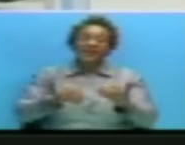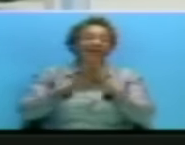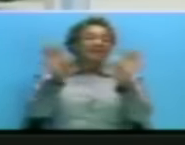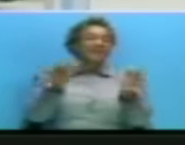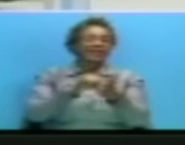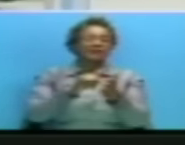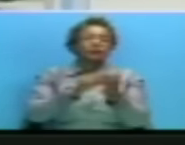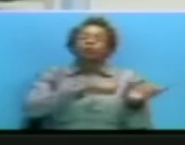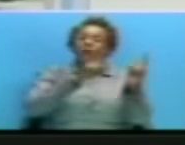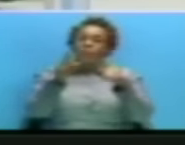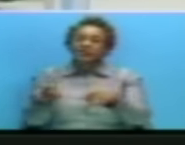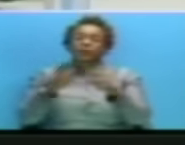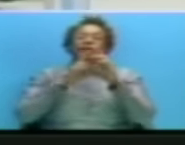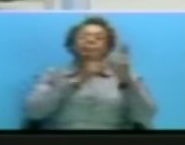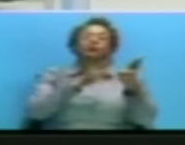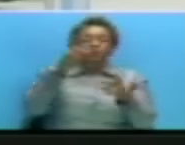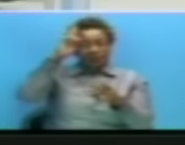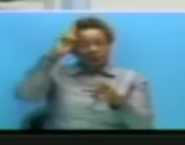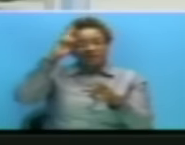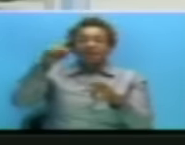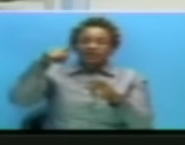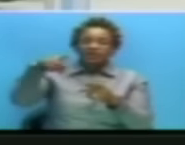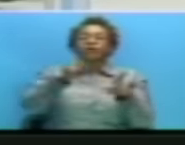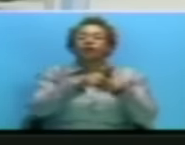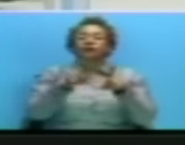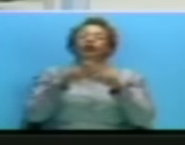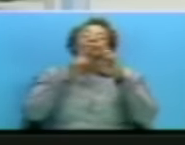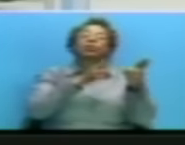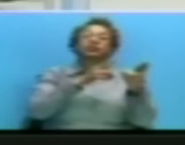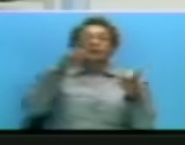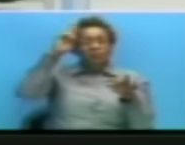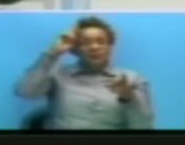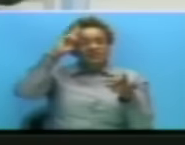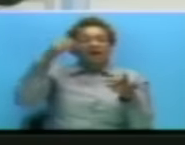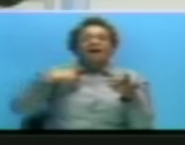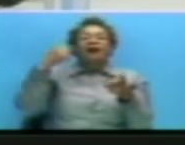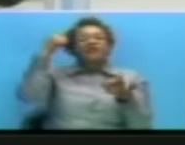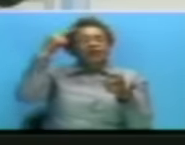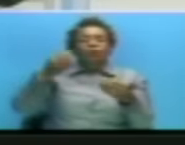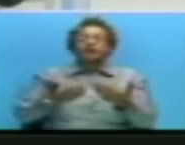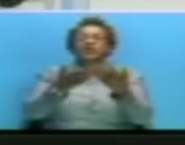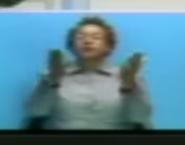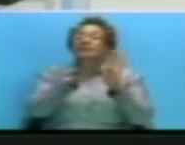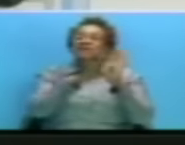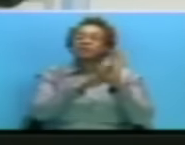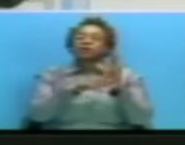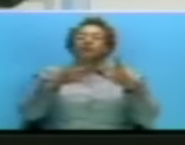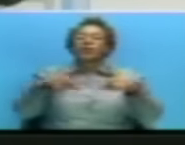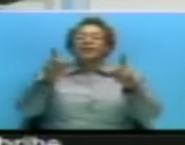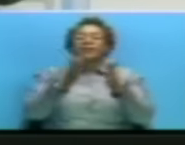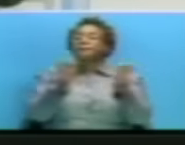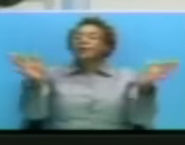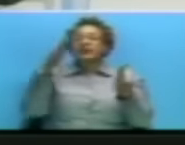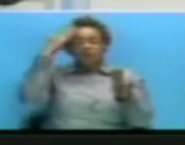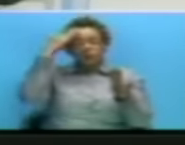went to the ground, we reported to the police, they also reported to the police, right? And I think we issued the statement just to let the public know there's